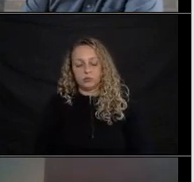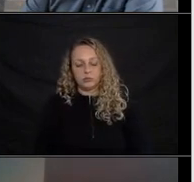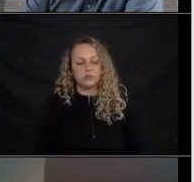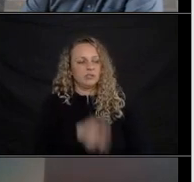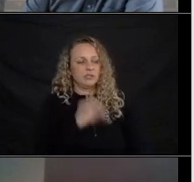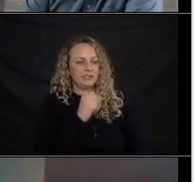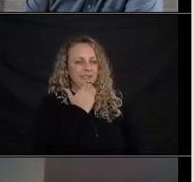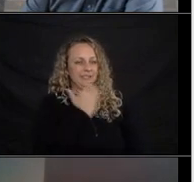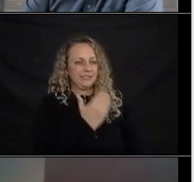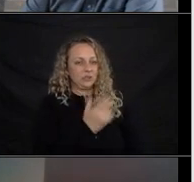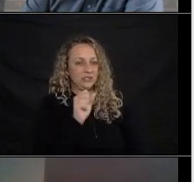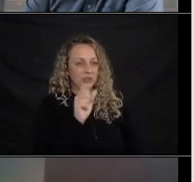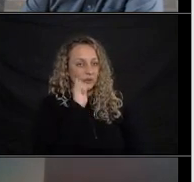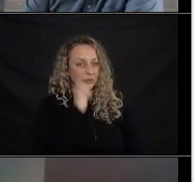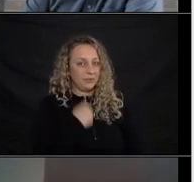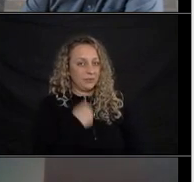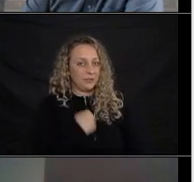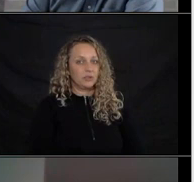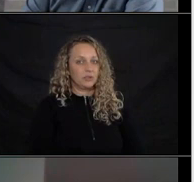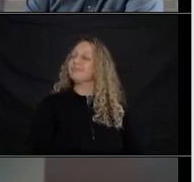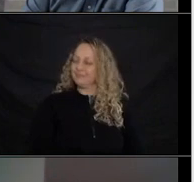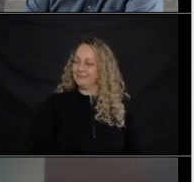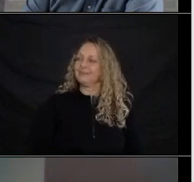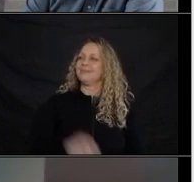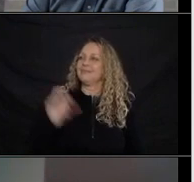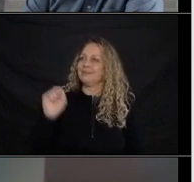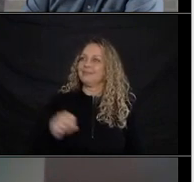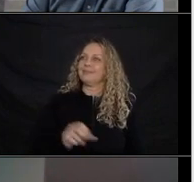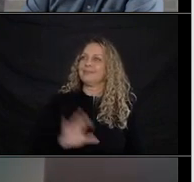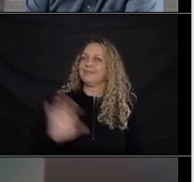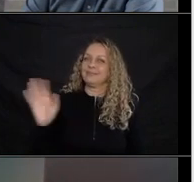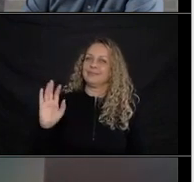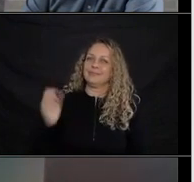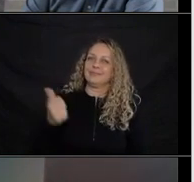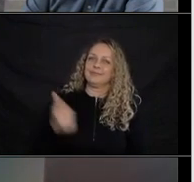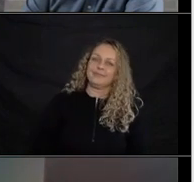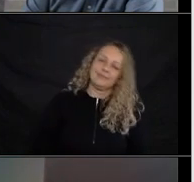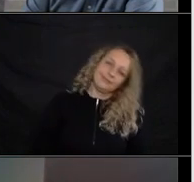Yes, thank you. Can you hear me? Yes, we can. Mayor.